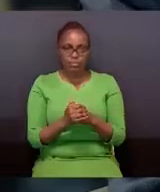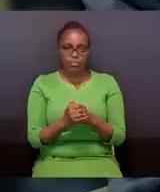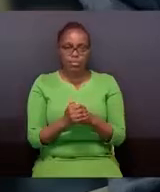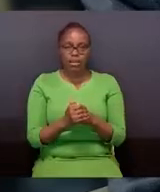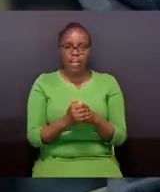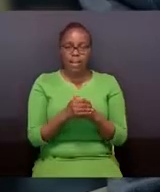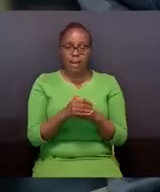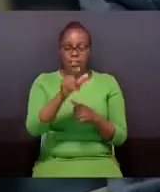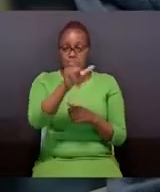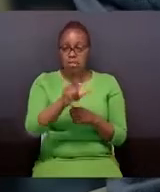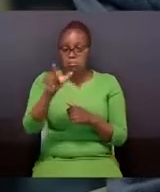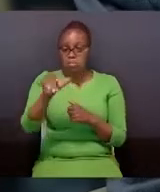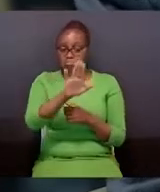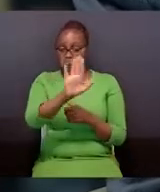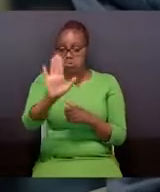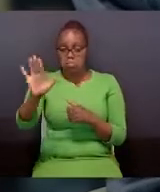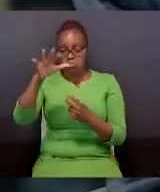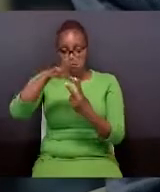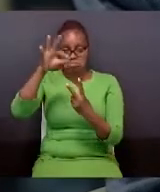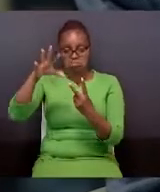people have to make a choice.